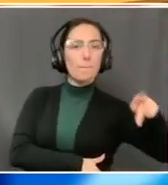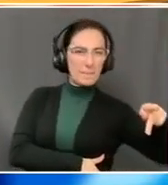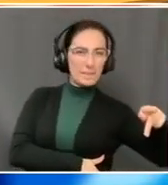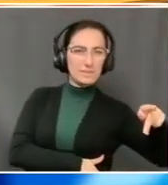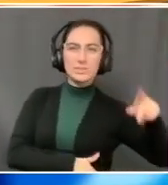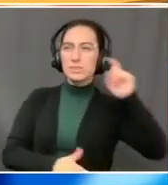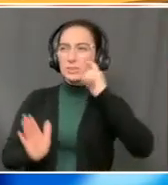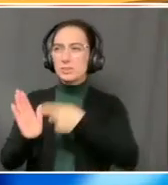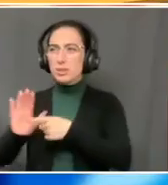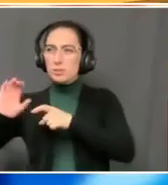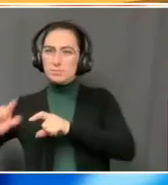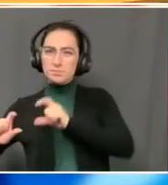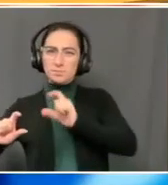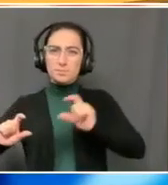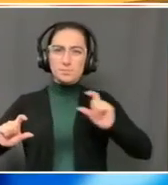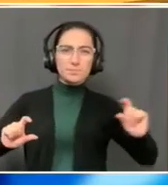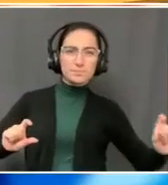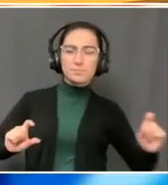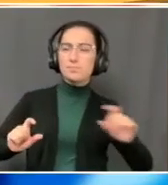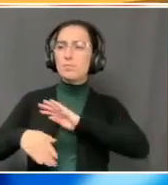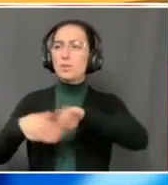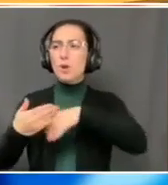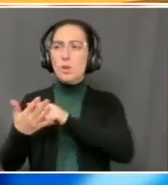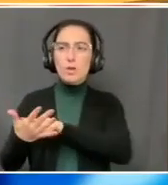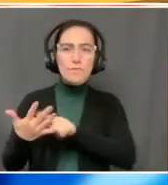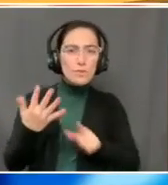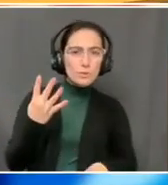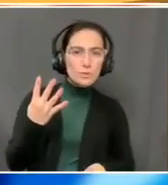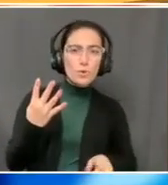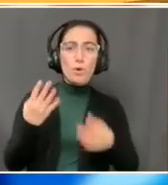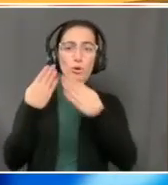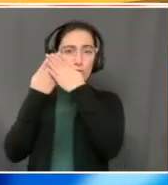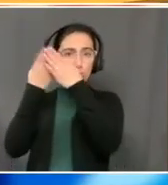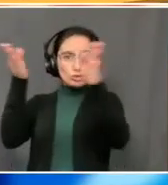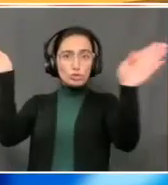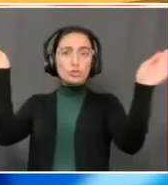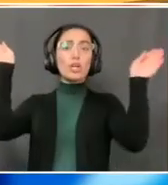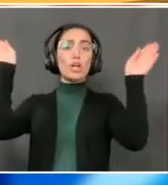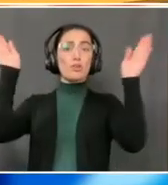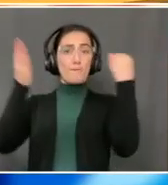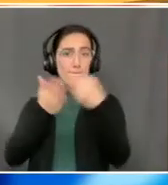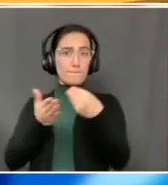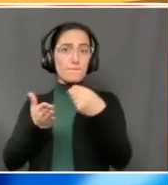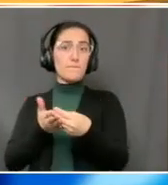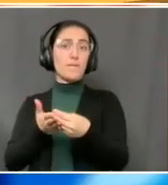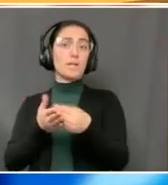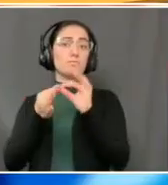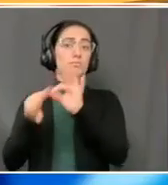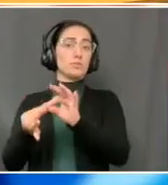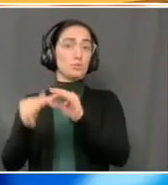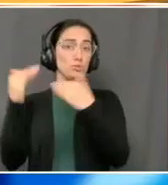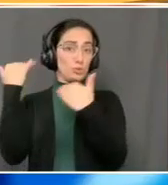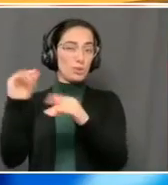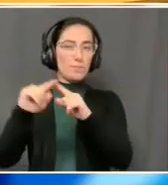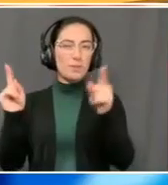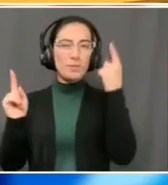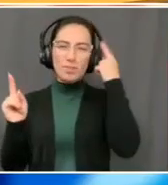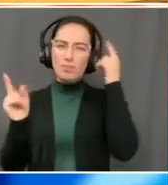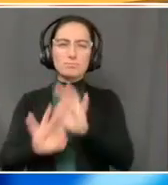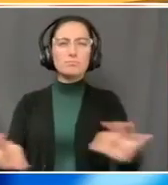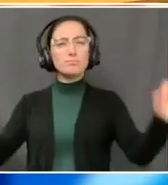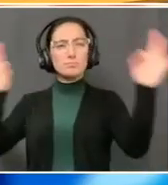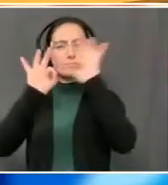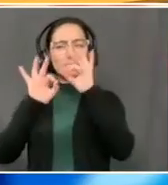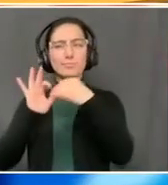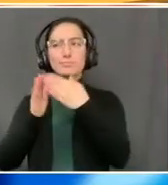and ELOP funds, those are all general fund restricted. But we thought it was very meaningful to